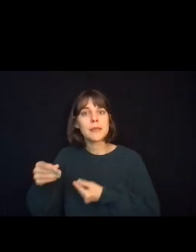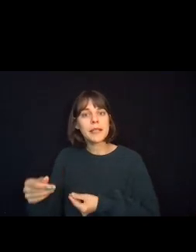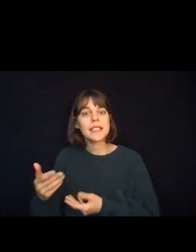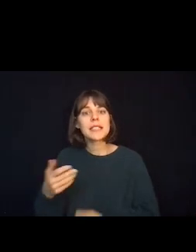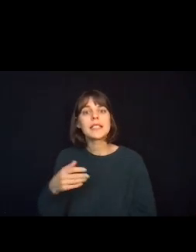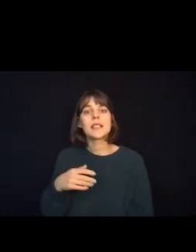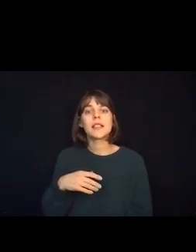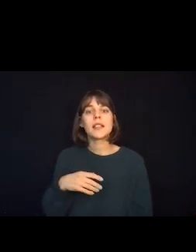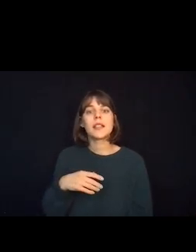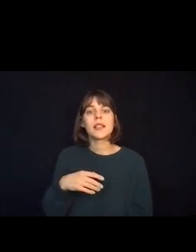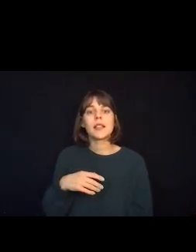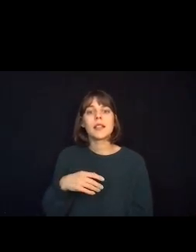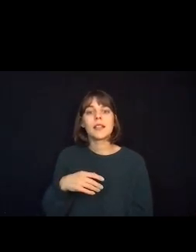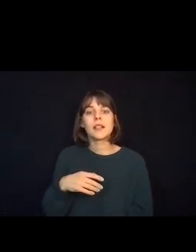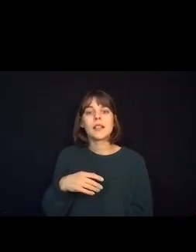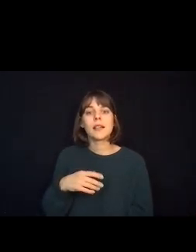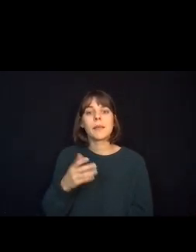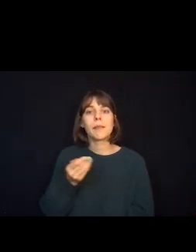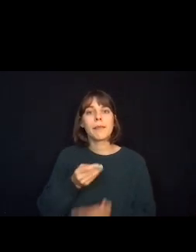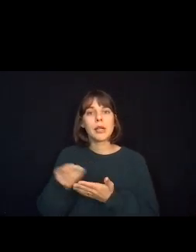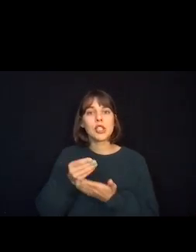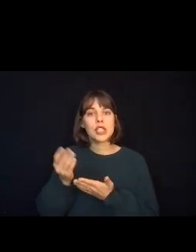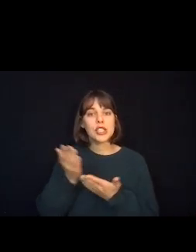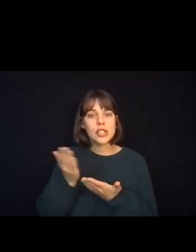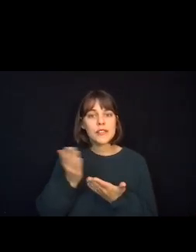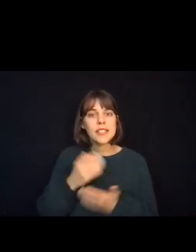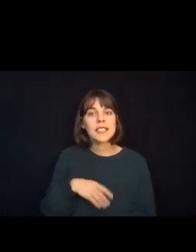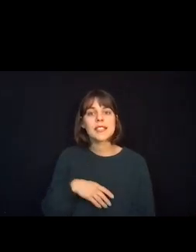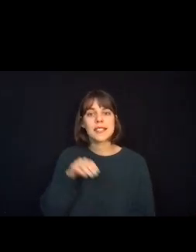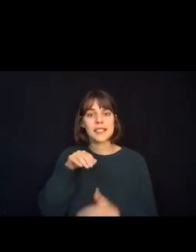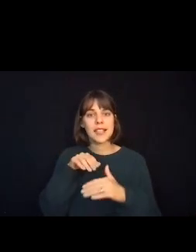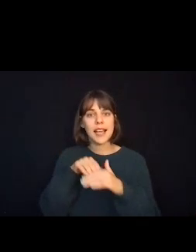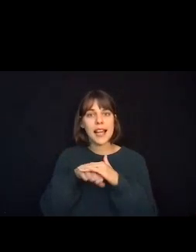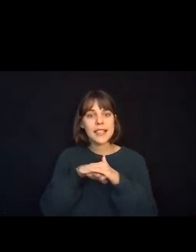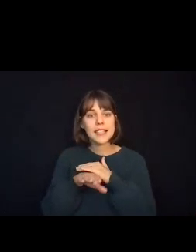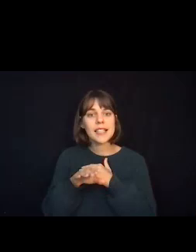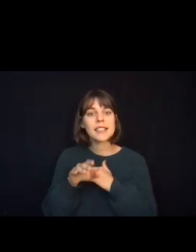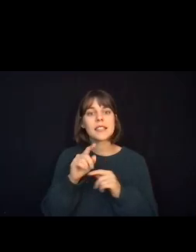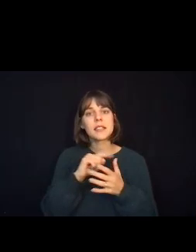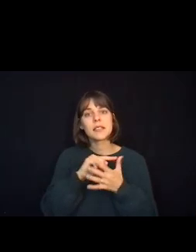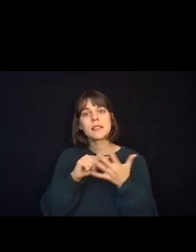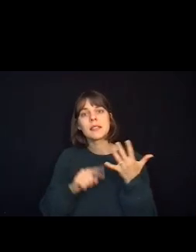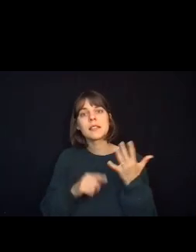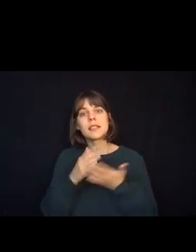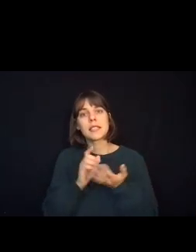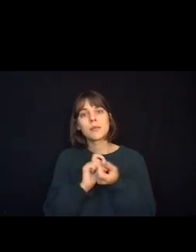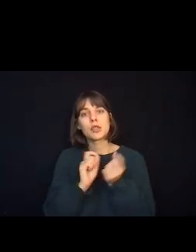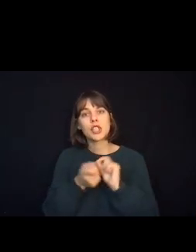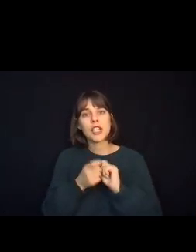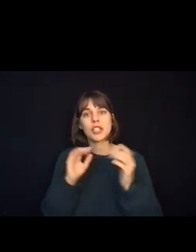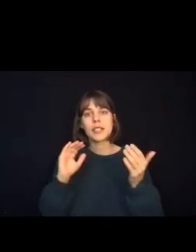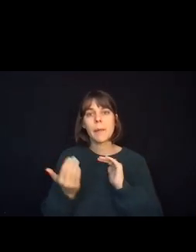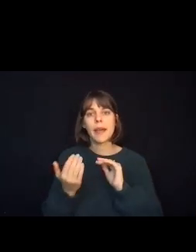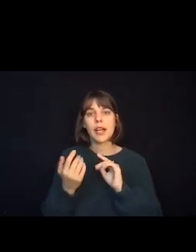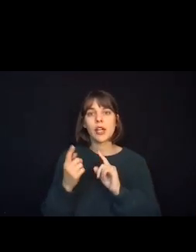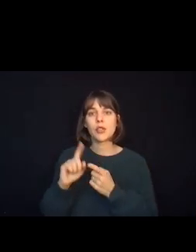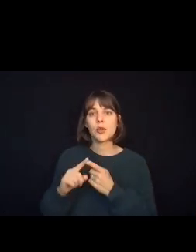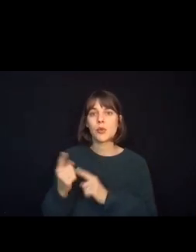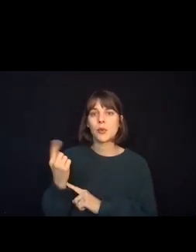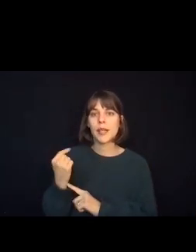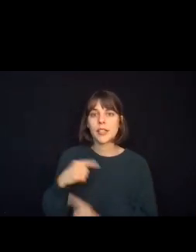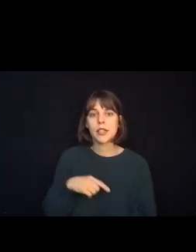purchase services and access. And so you'll see those changes as well compared to last year. But